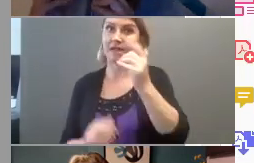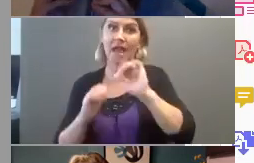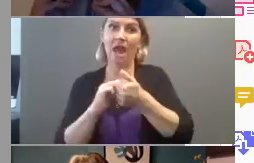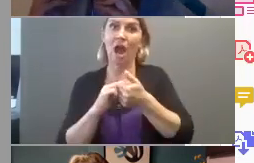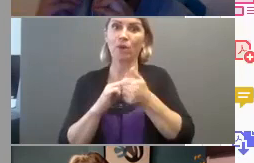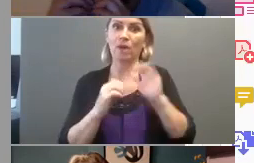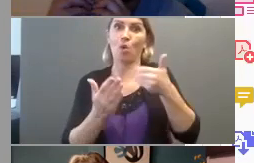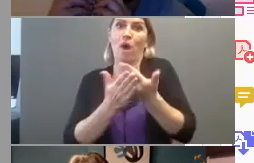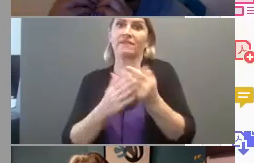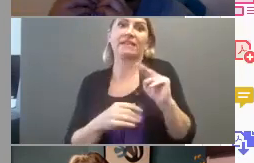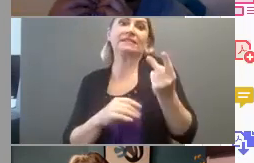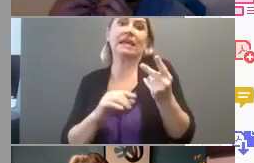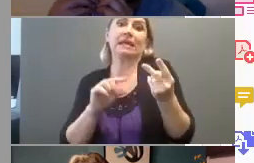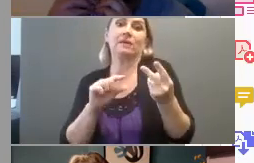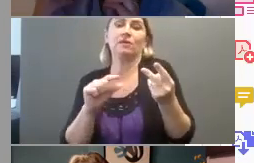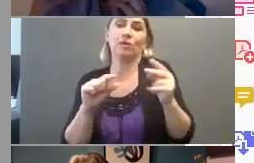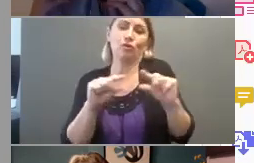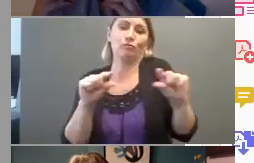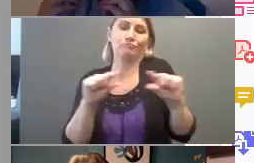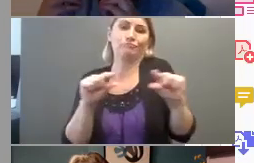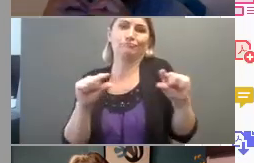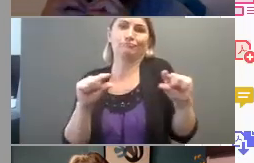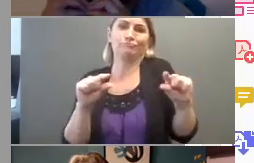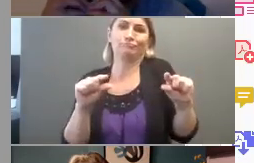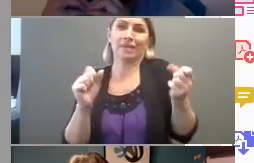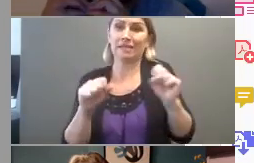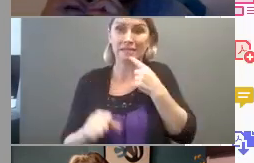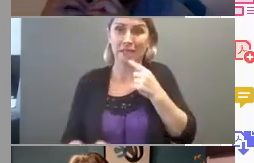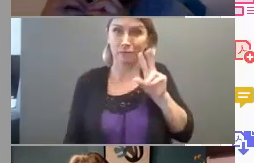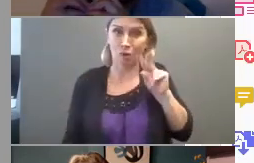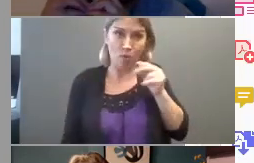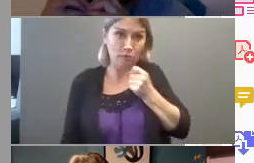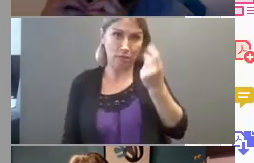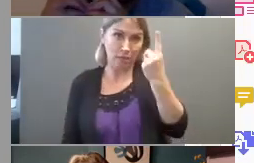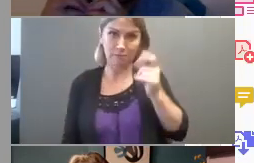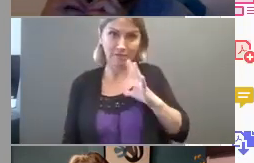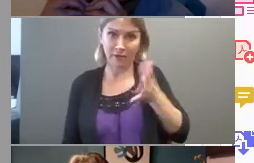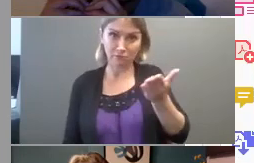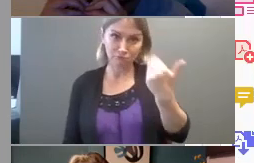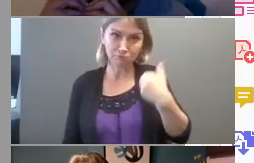third equation, and you can say no, that is fine.